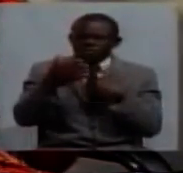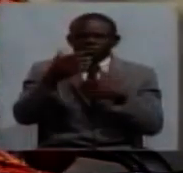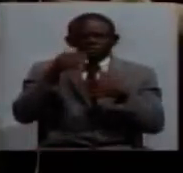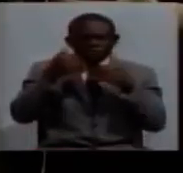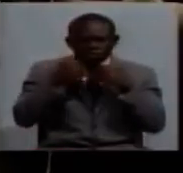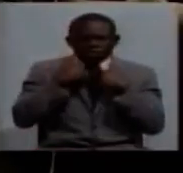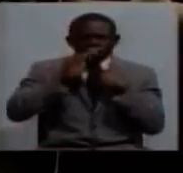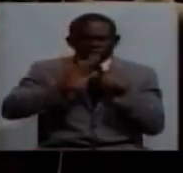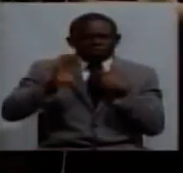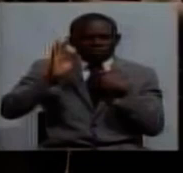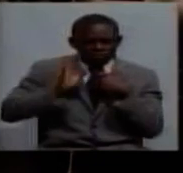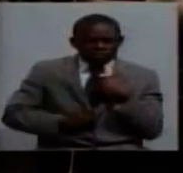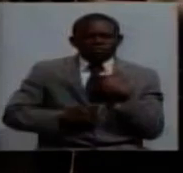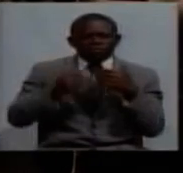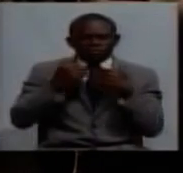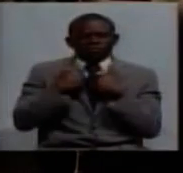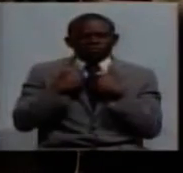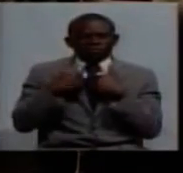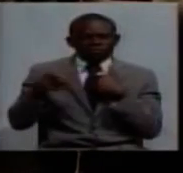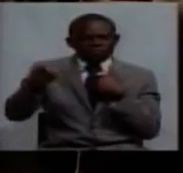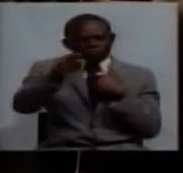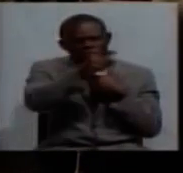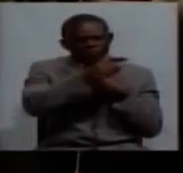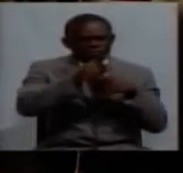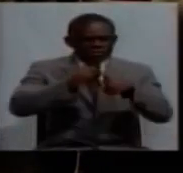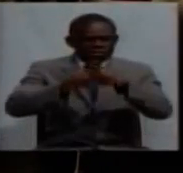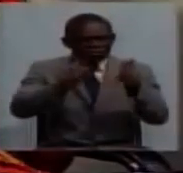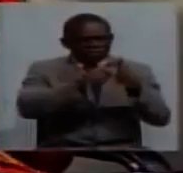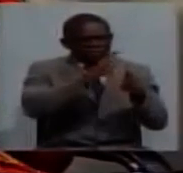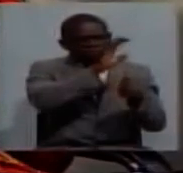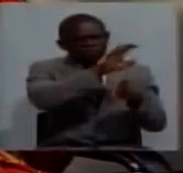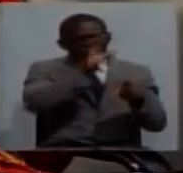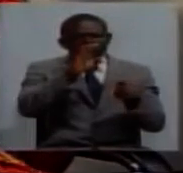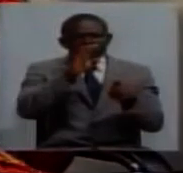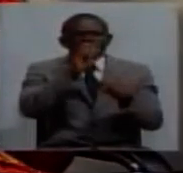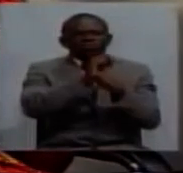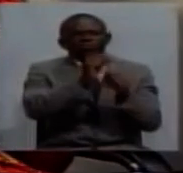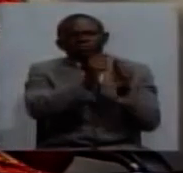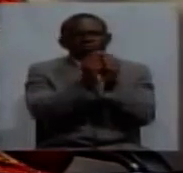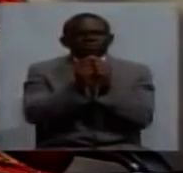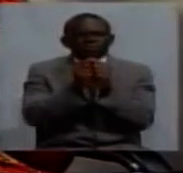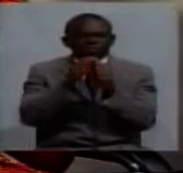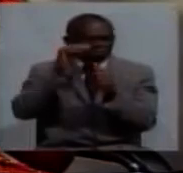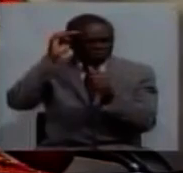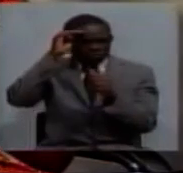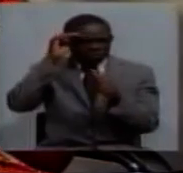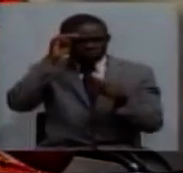that part of the plan of what the ministry is coordinating? Because our role is to coordinate.